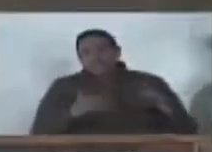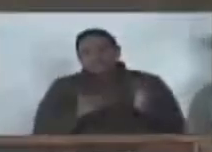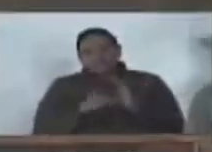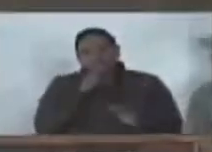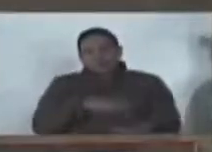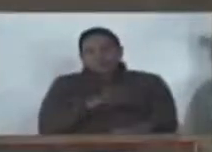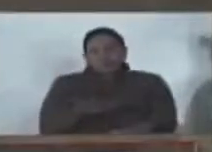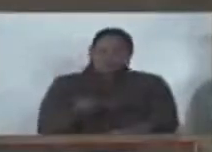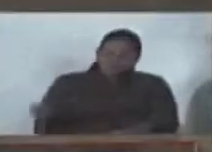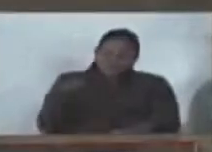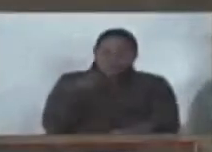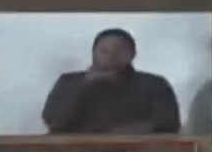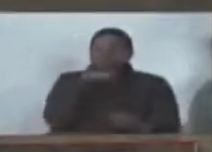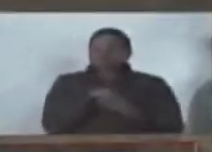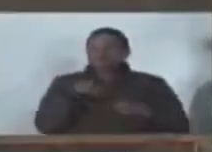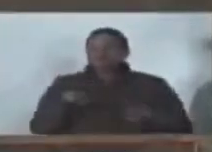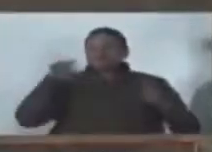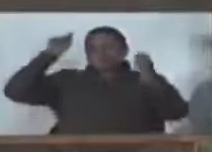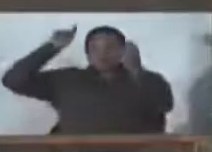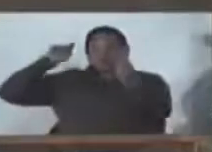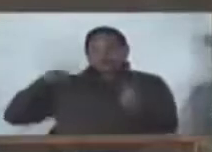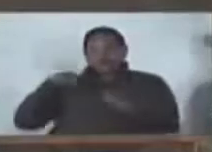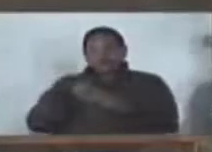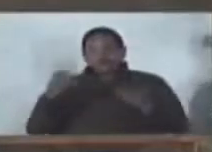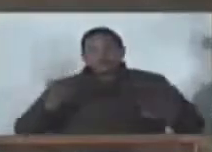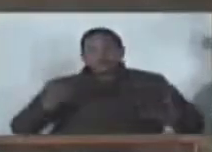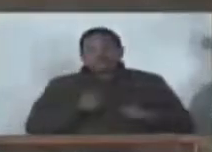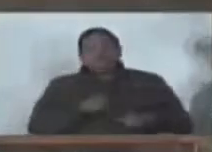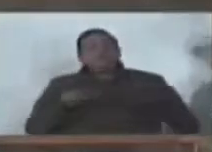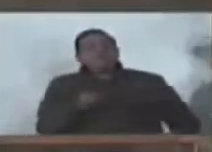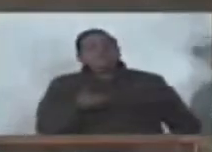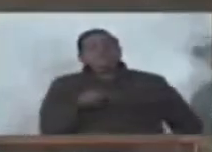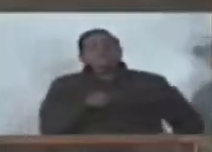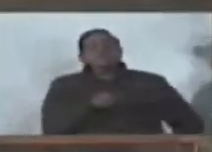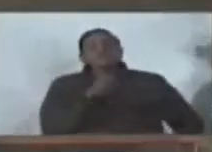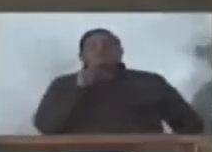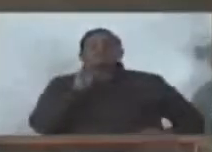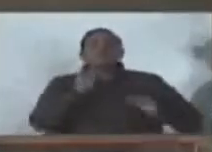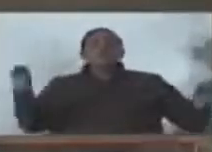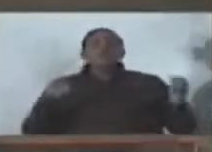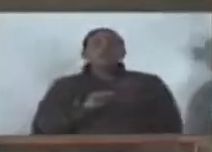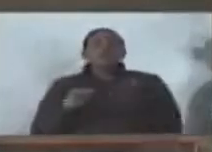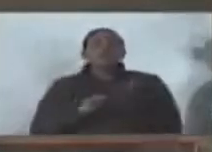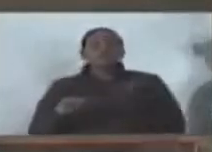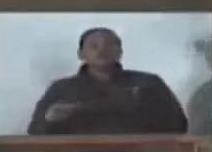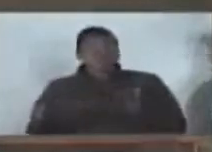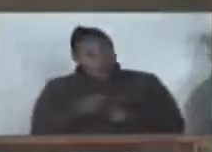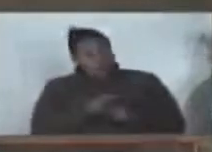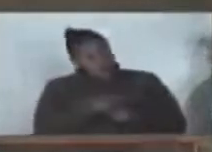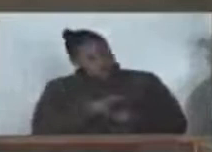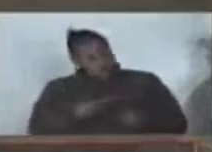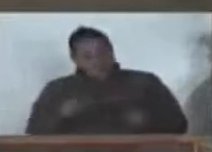Mr. Speaker, included in this MOU is the funding of the No Excuse for Abuse